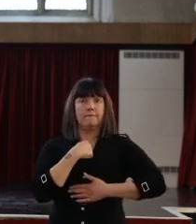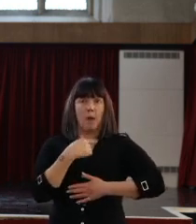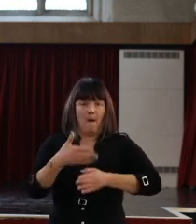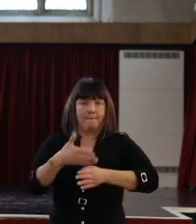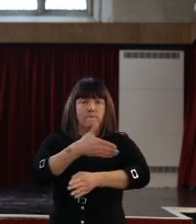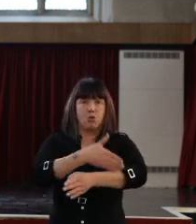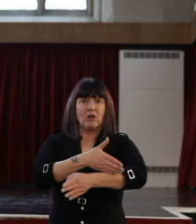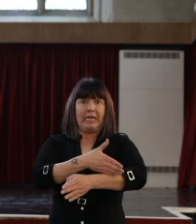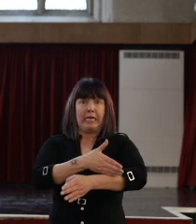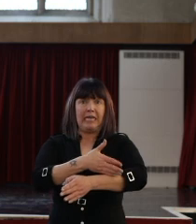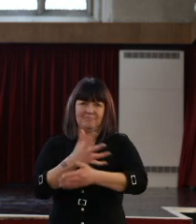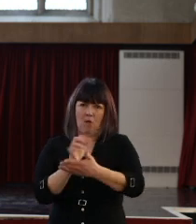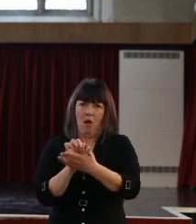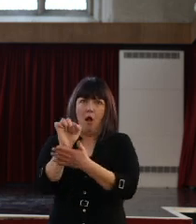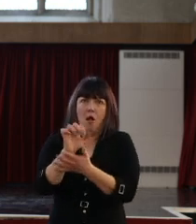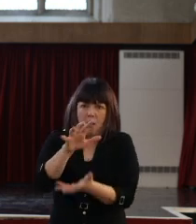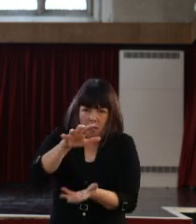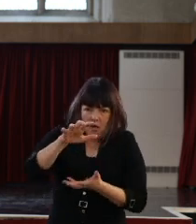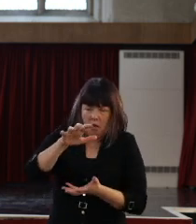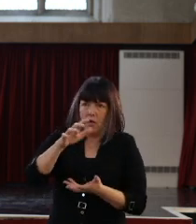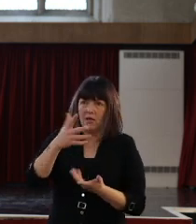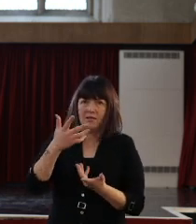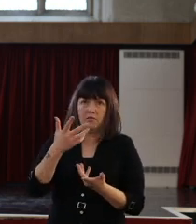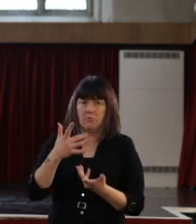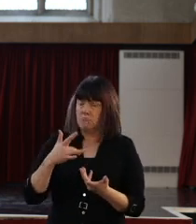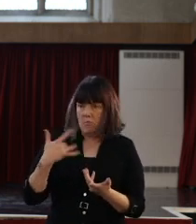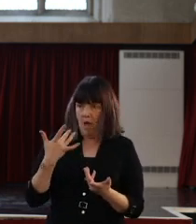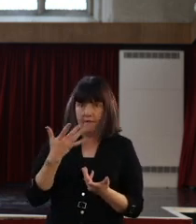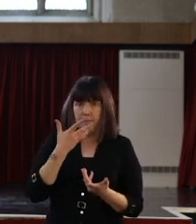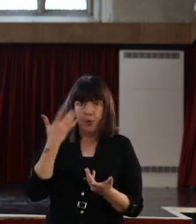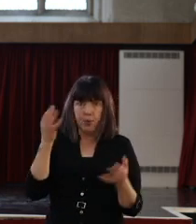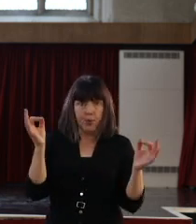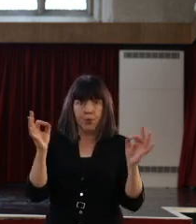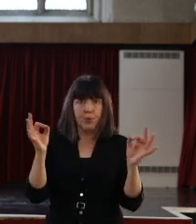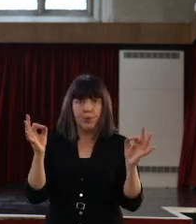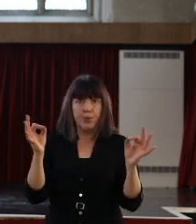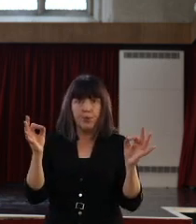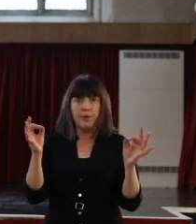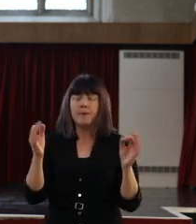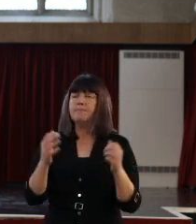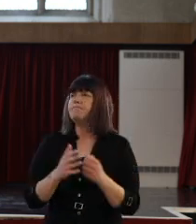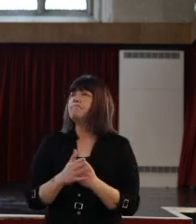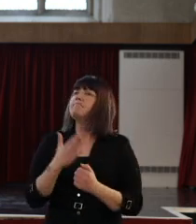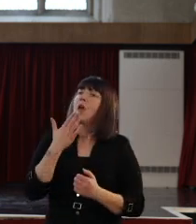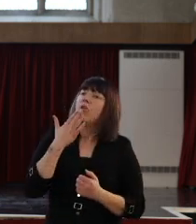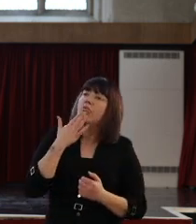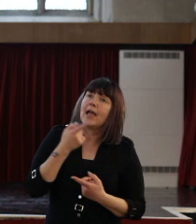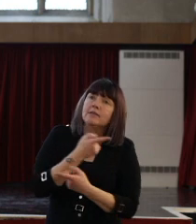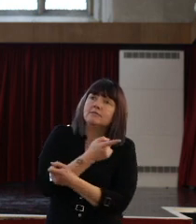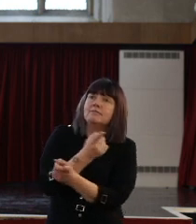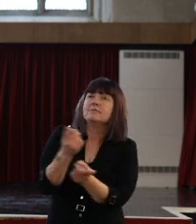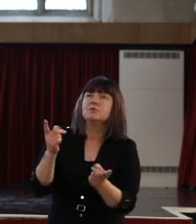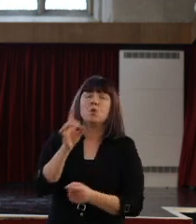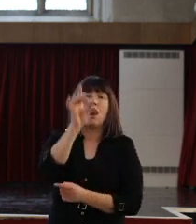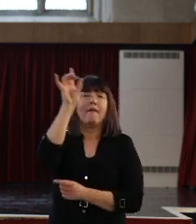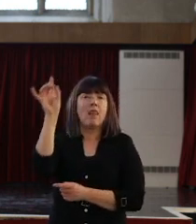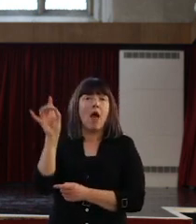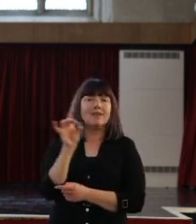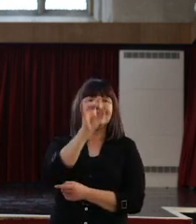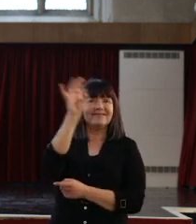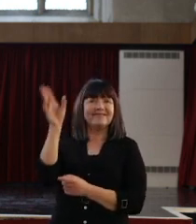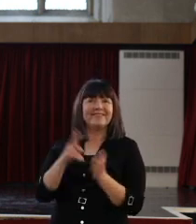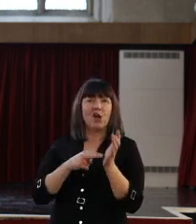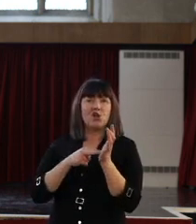life with all the life taken out. Now tonight, thanks to the wonderful people at Love Light Norwich, this beautiful city of ours will be